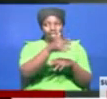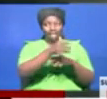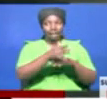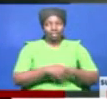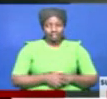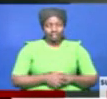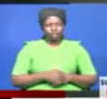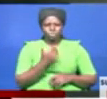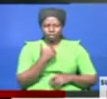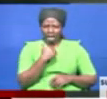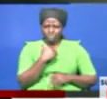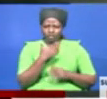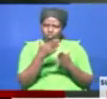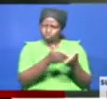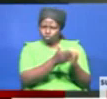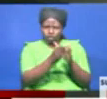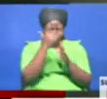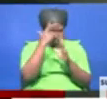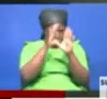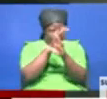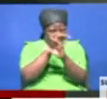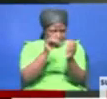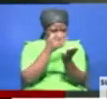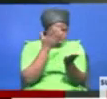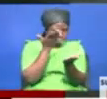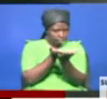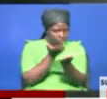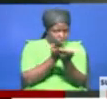there grounds for a presidential petition?